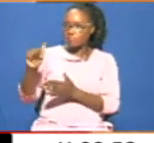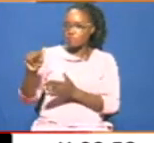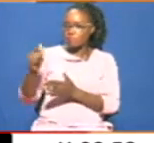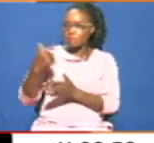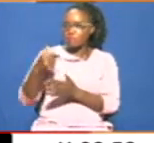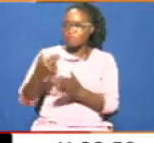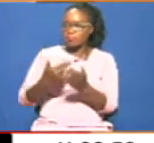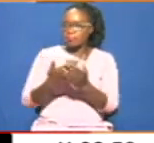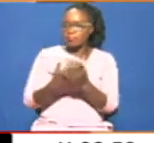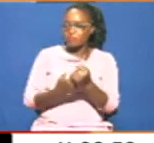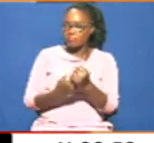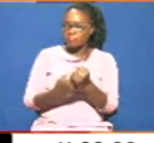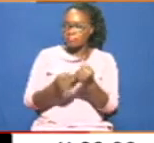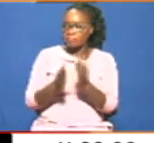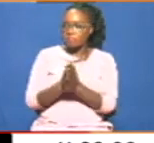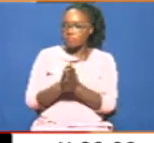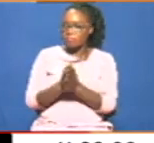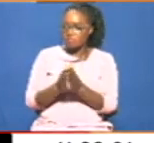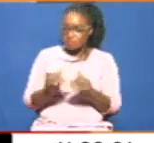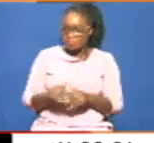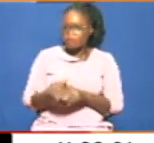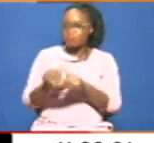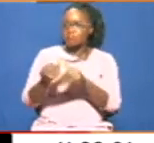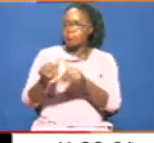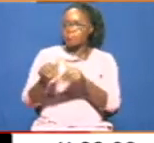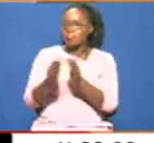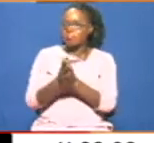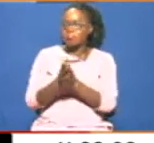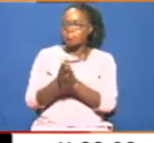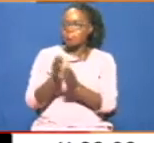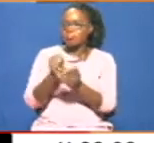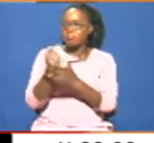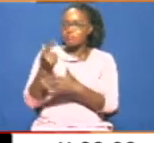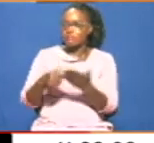therefore are keeping in touch and keeping up with whatever